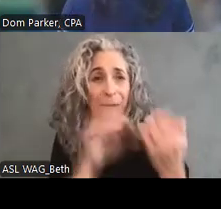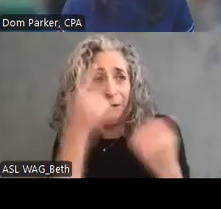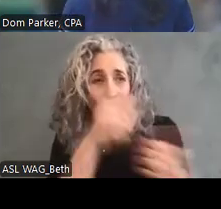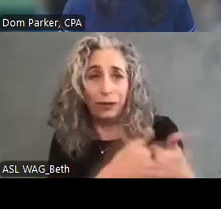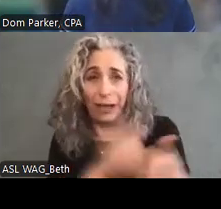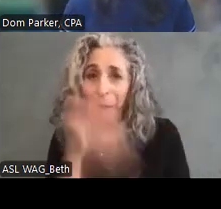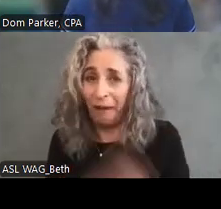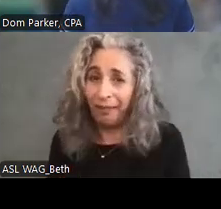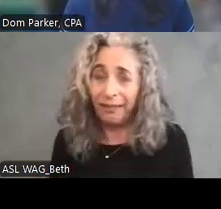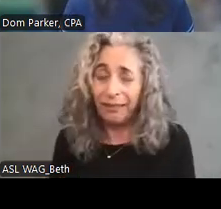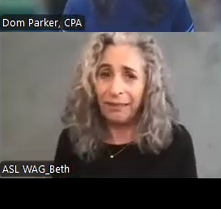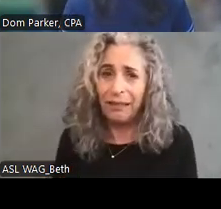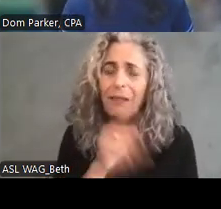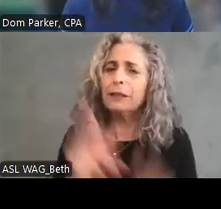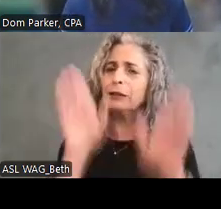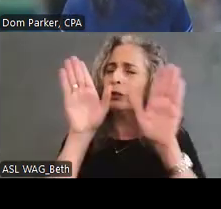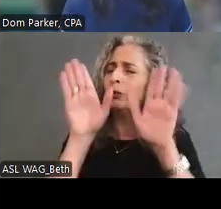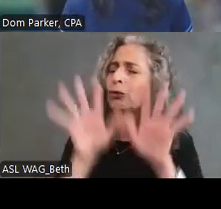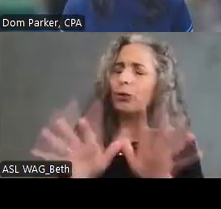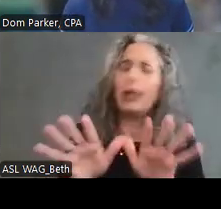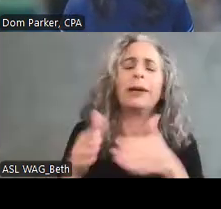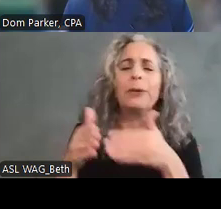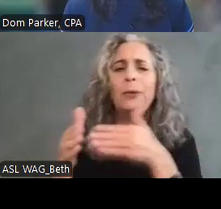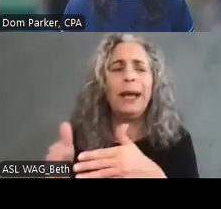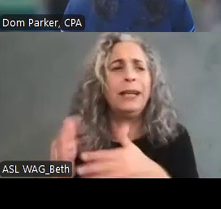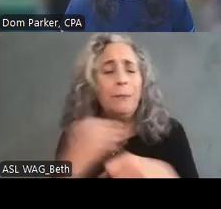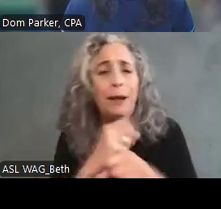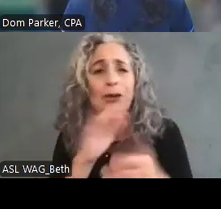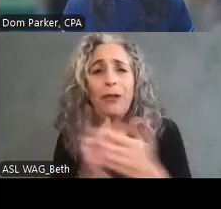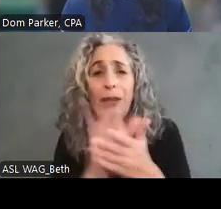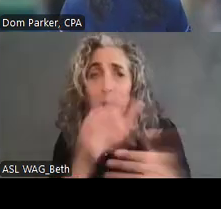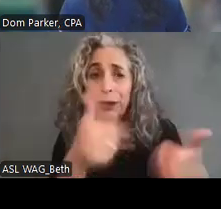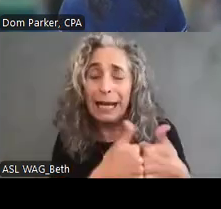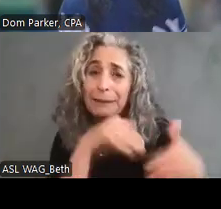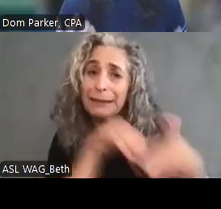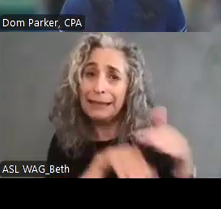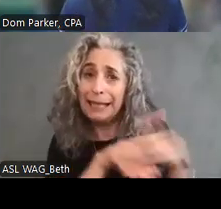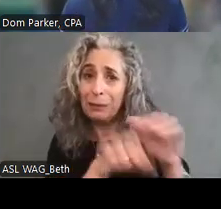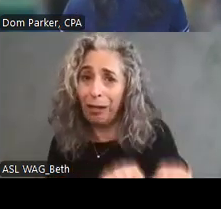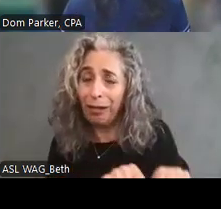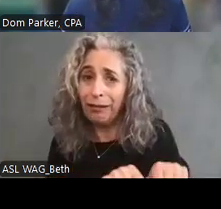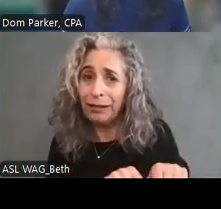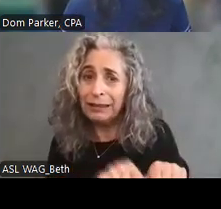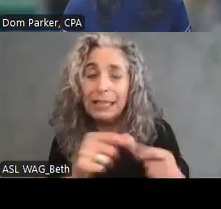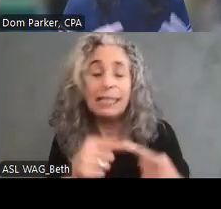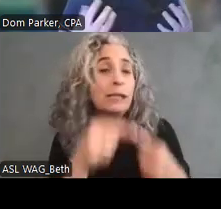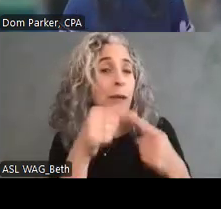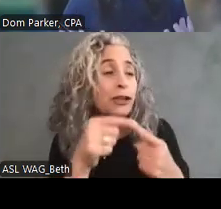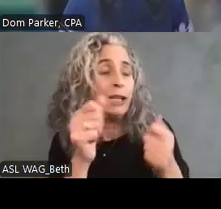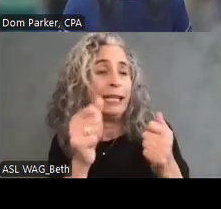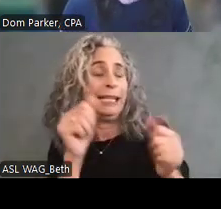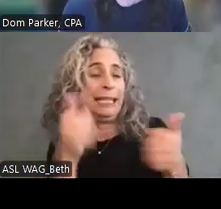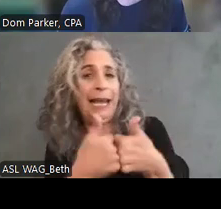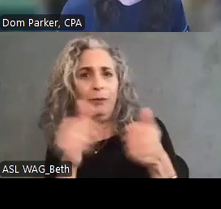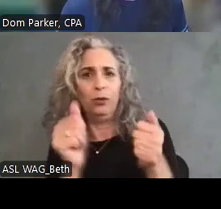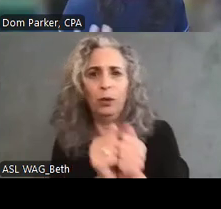And this is a great way to make sure our games are accessible and they incorporate the features we need, especially when we have games with really